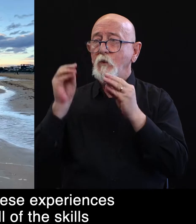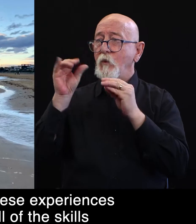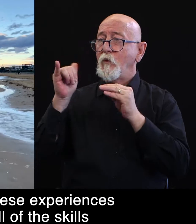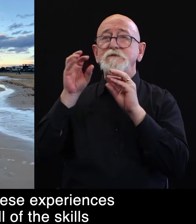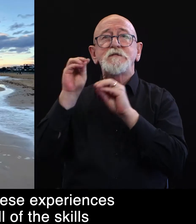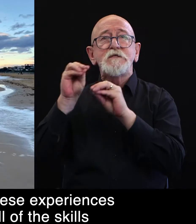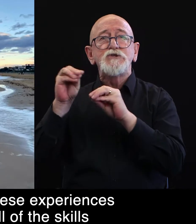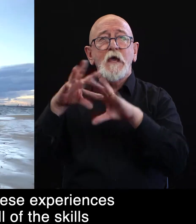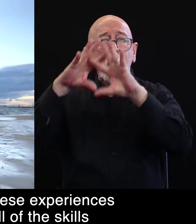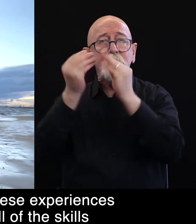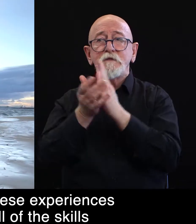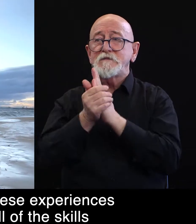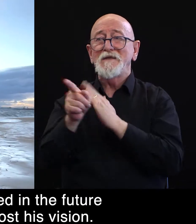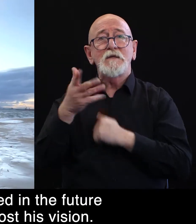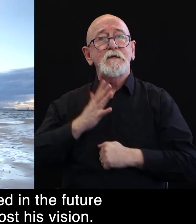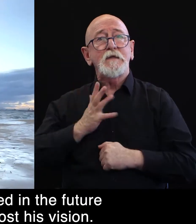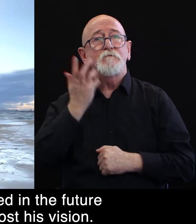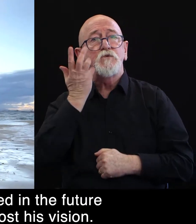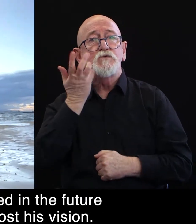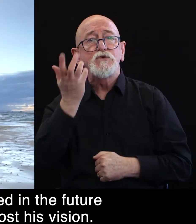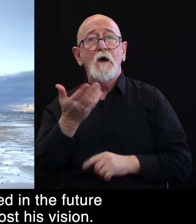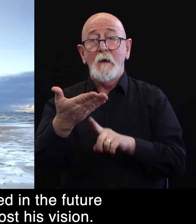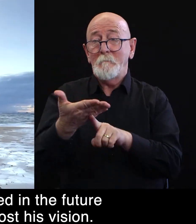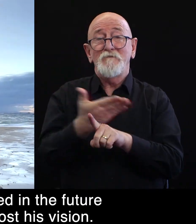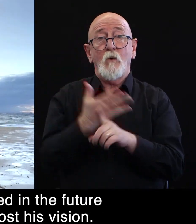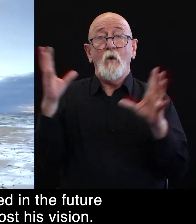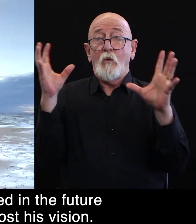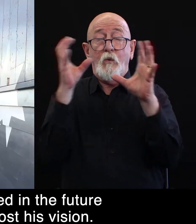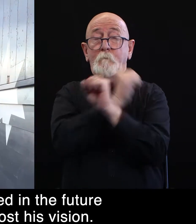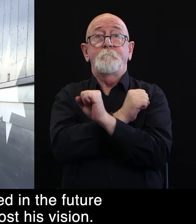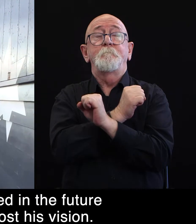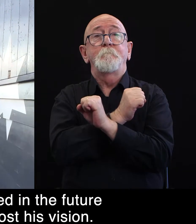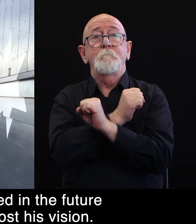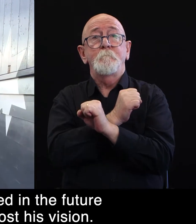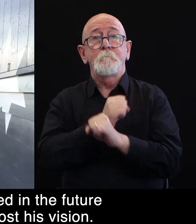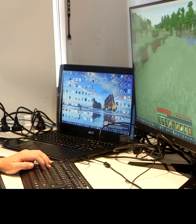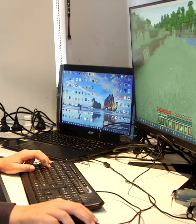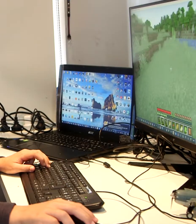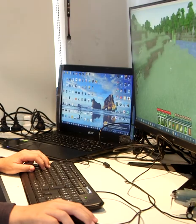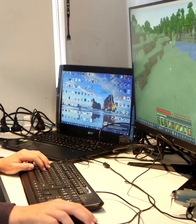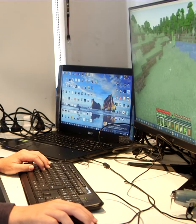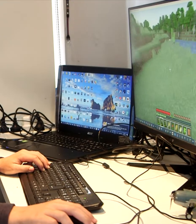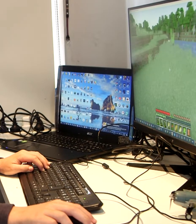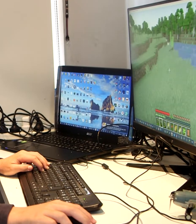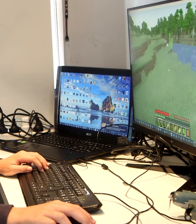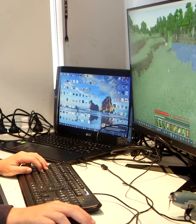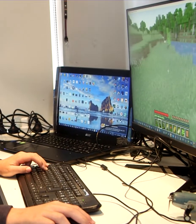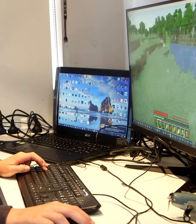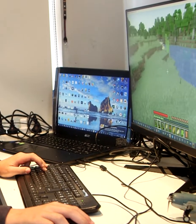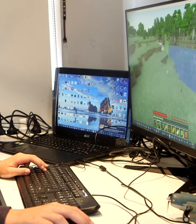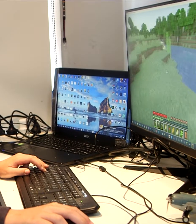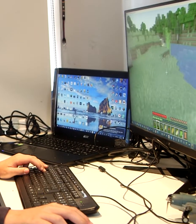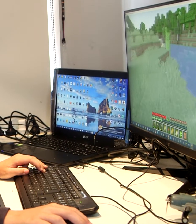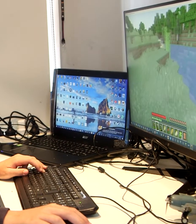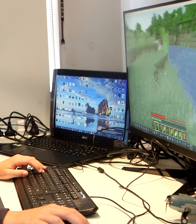or teach him all of the skills that he's going to need in the future before he has lost his vision. Images of Lewis gaming